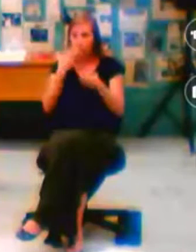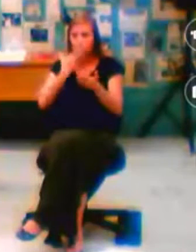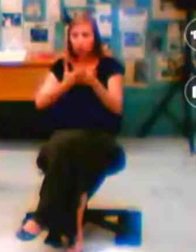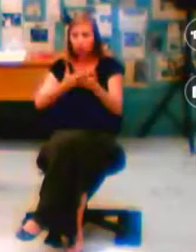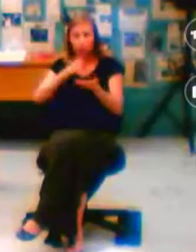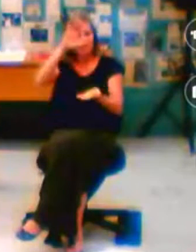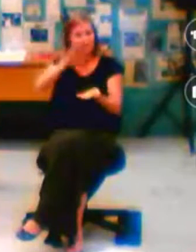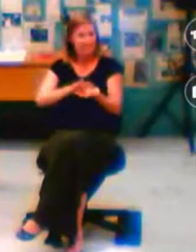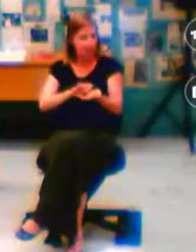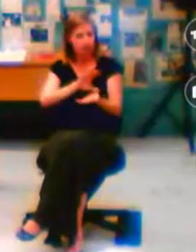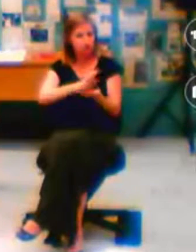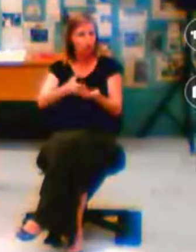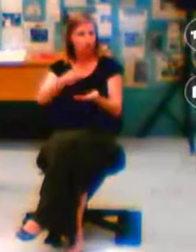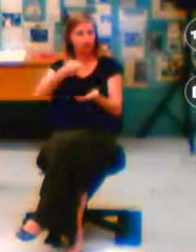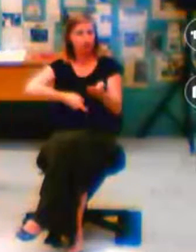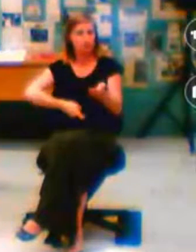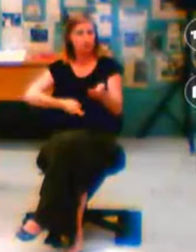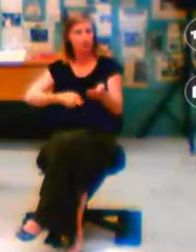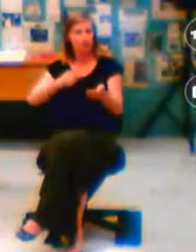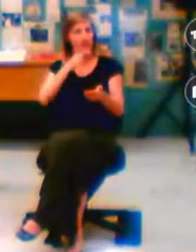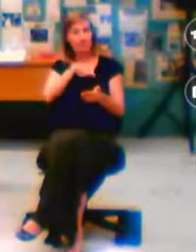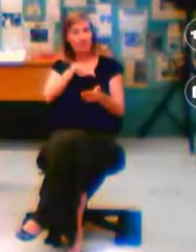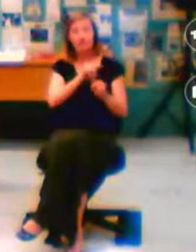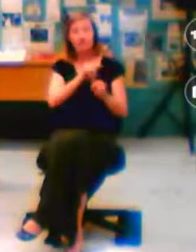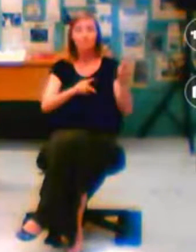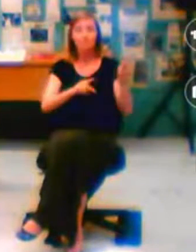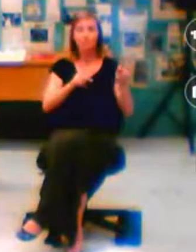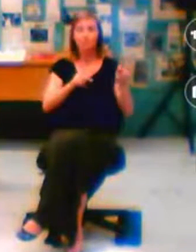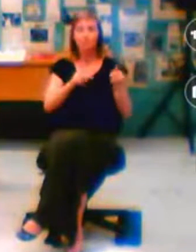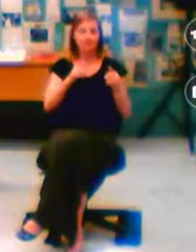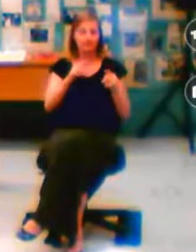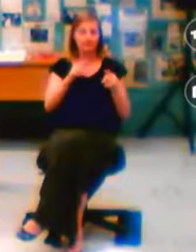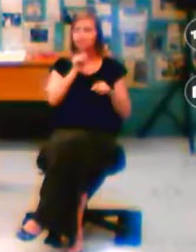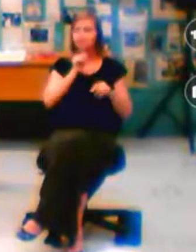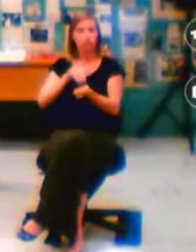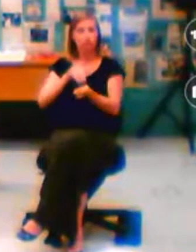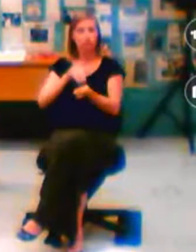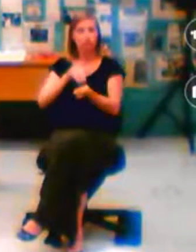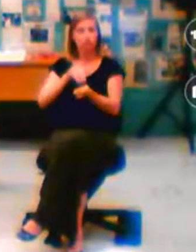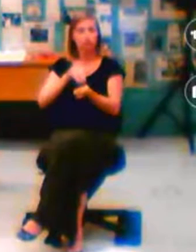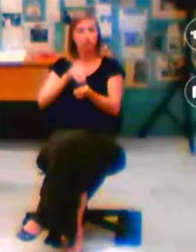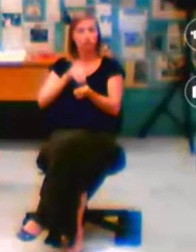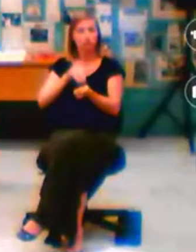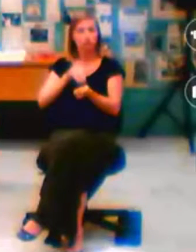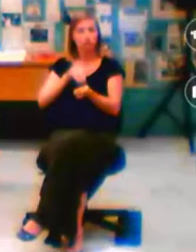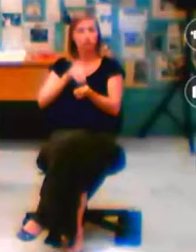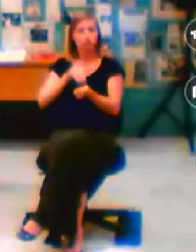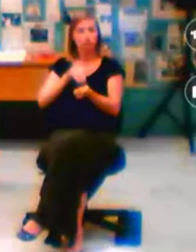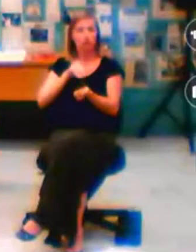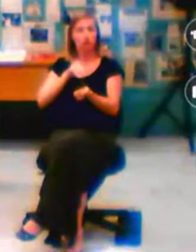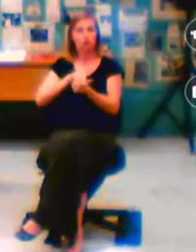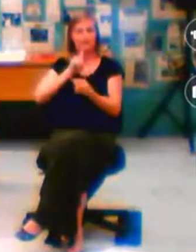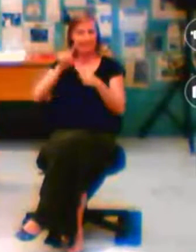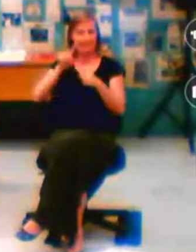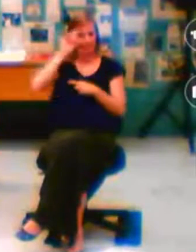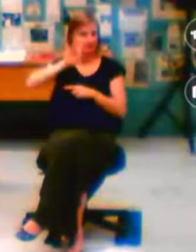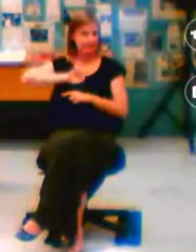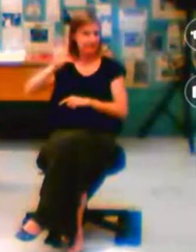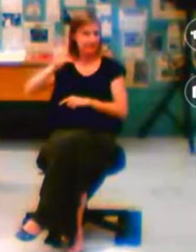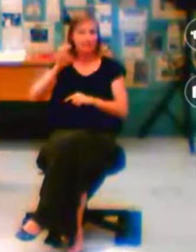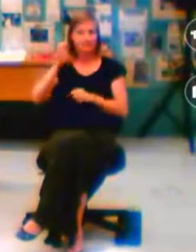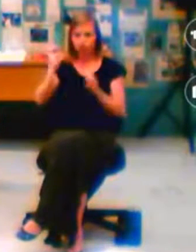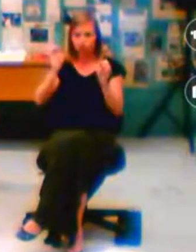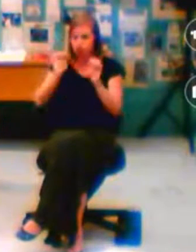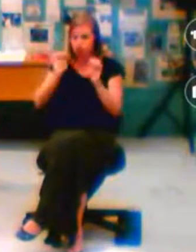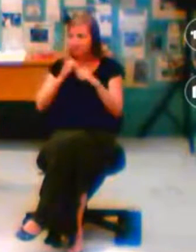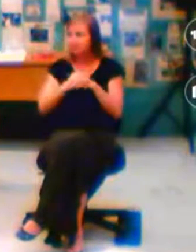$5, other people still won't go see the doctor. What I'm trying to get at is that there's no good way to decrease total cost,